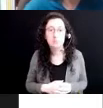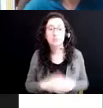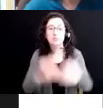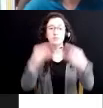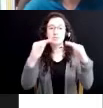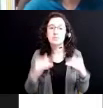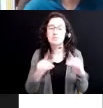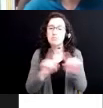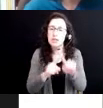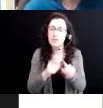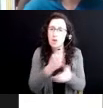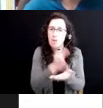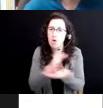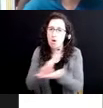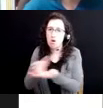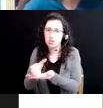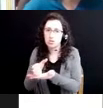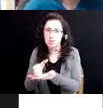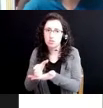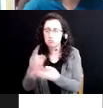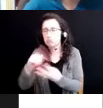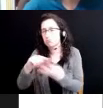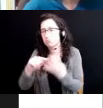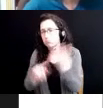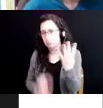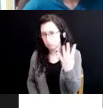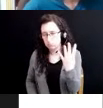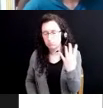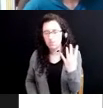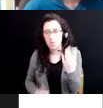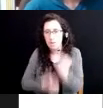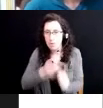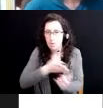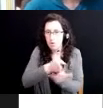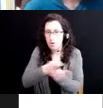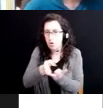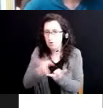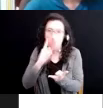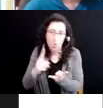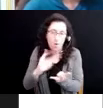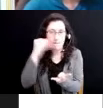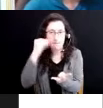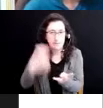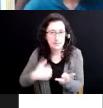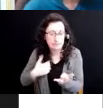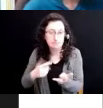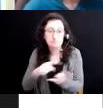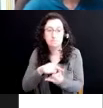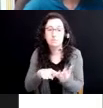components, the four main components of habitat. And then I'll talk about what are